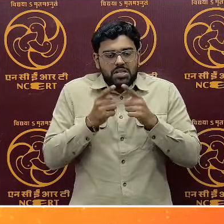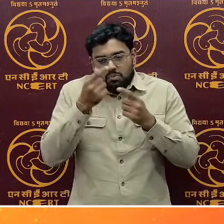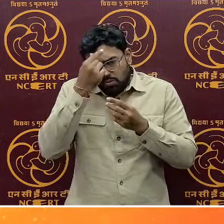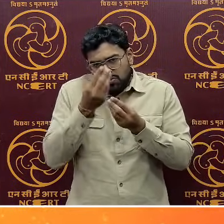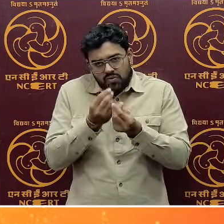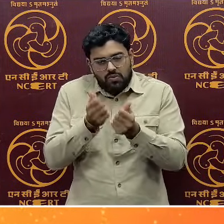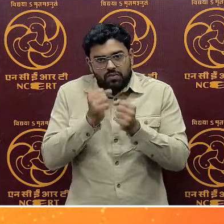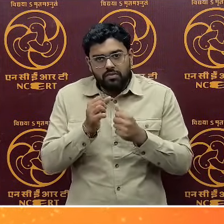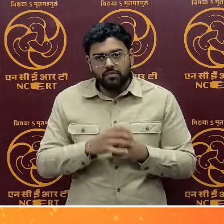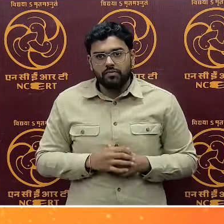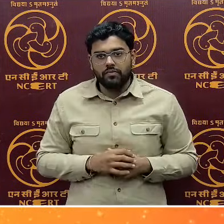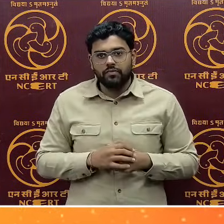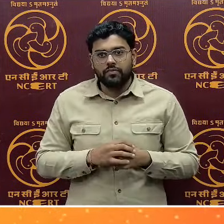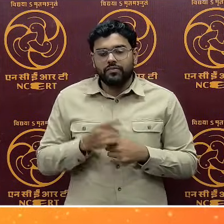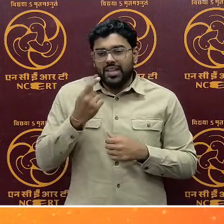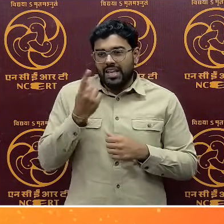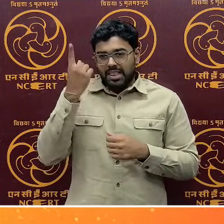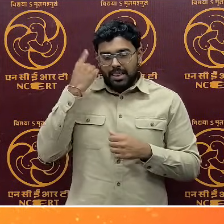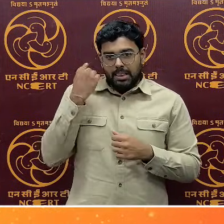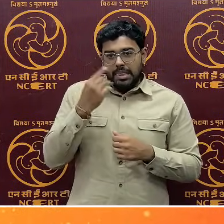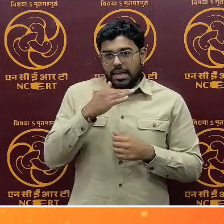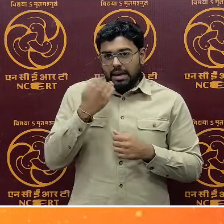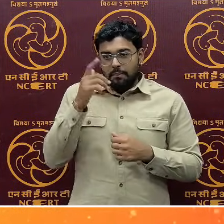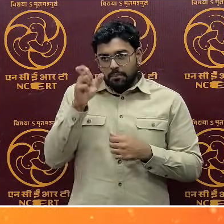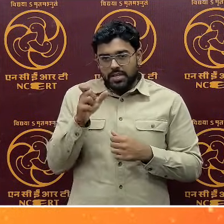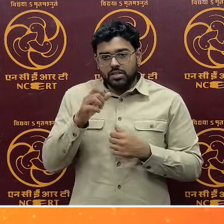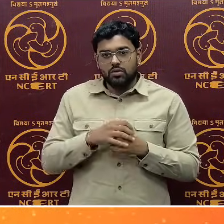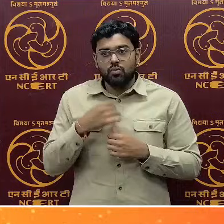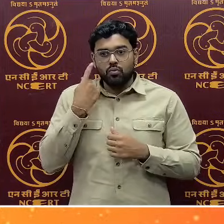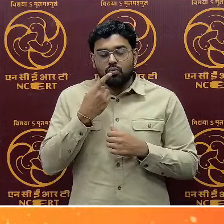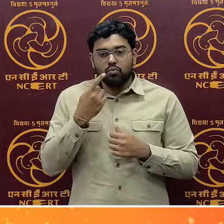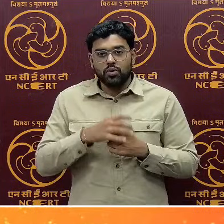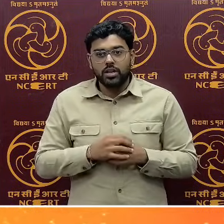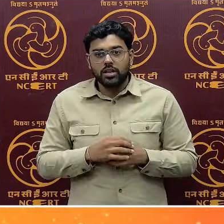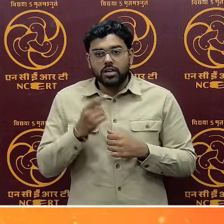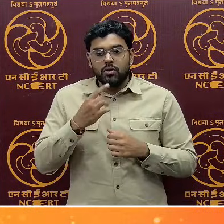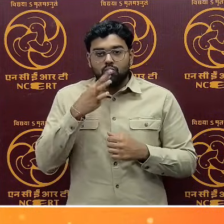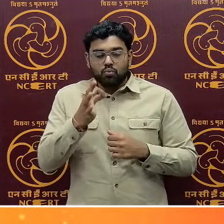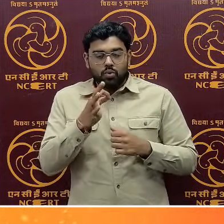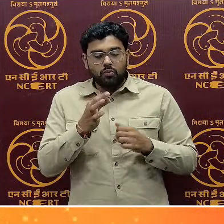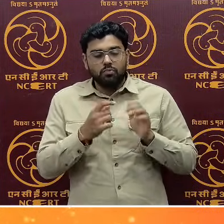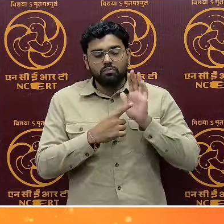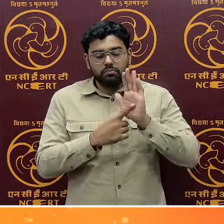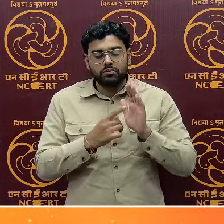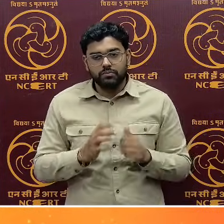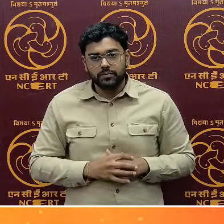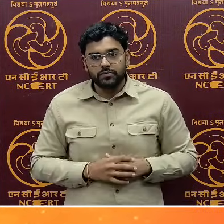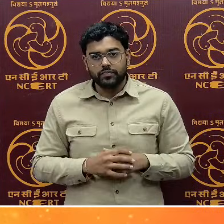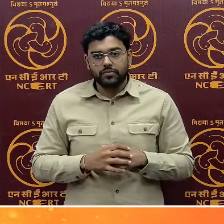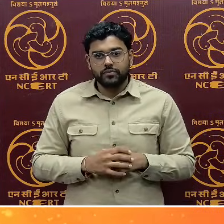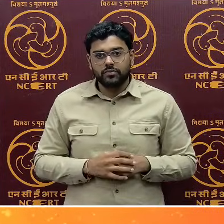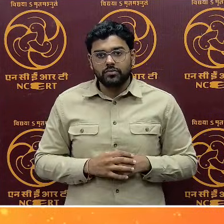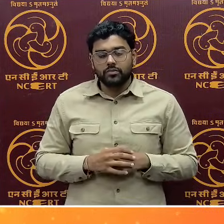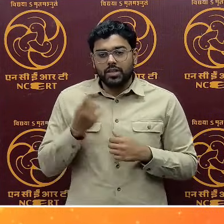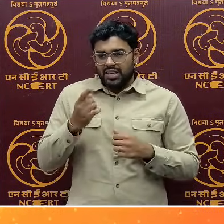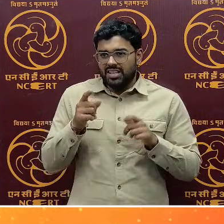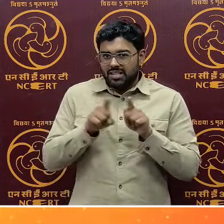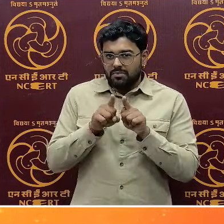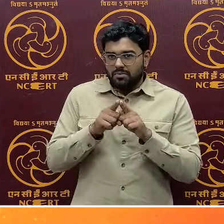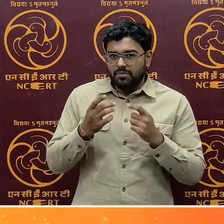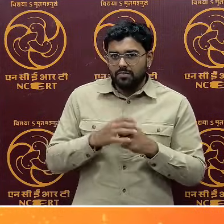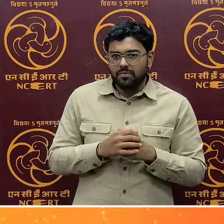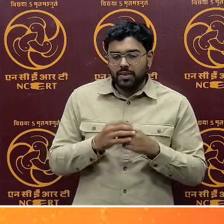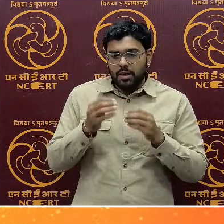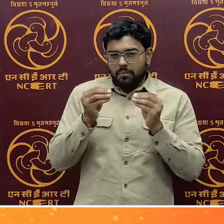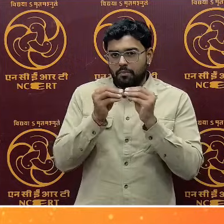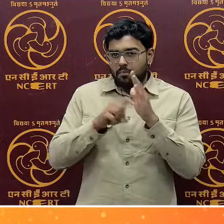Tim Nolan died yesterday, he announced in a matter-of-fact manner. That name is familiar, Mrs. Brown